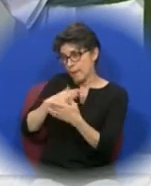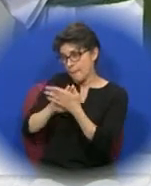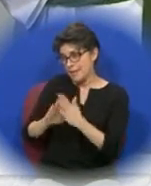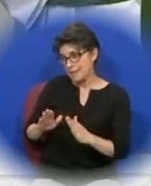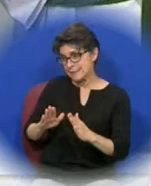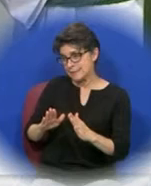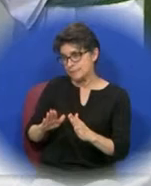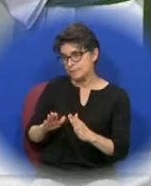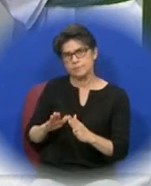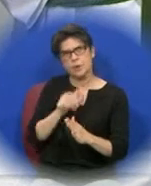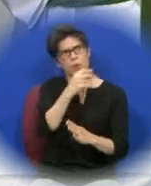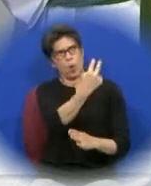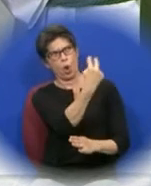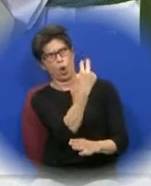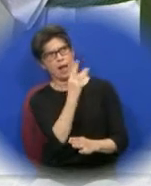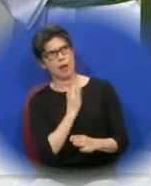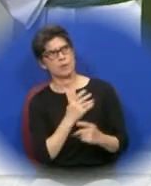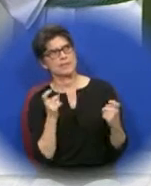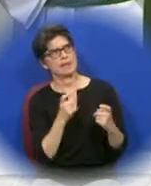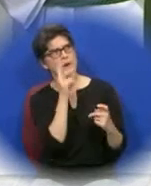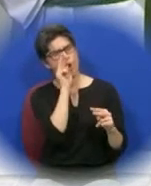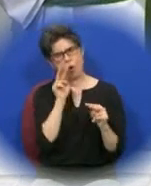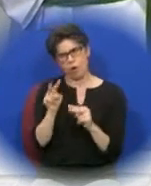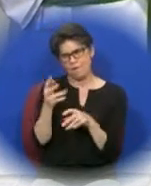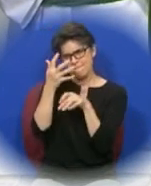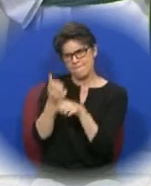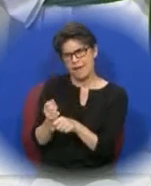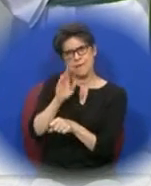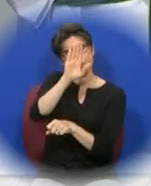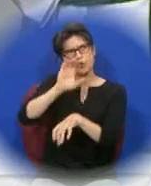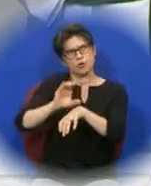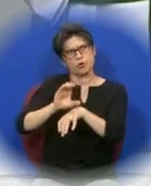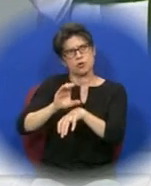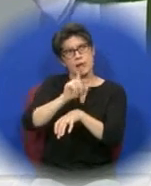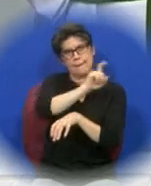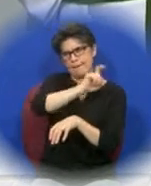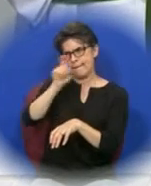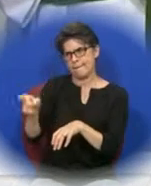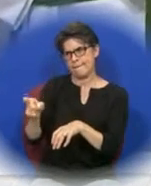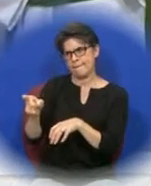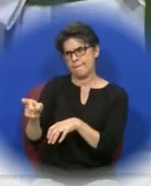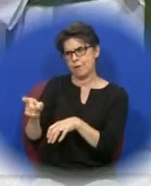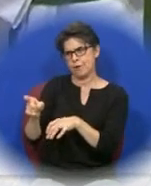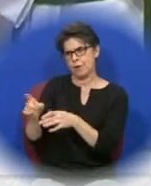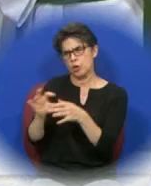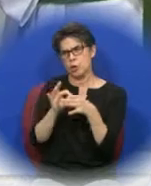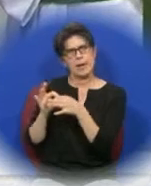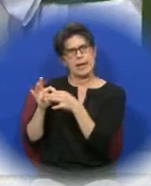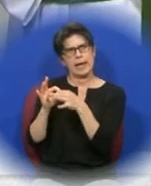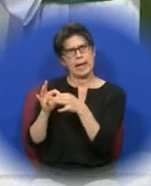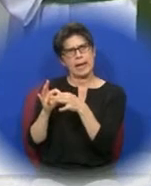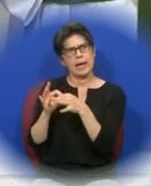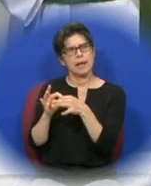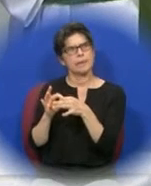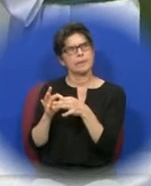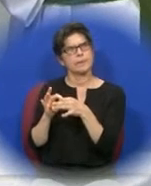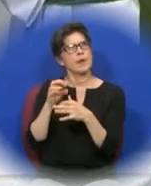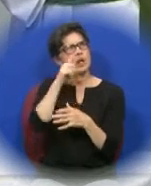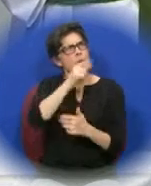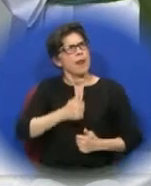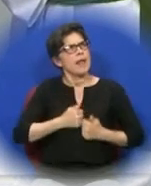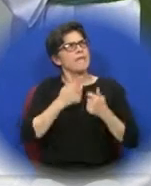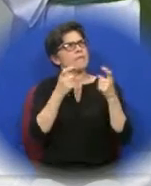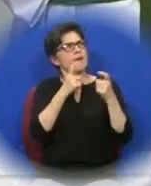I give you," look not on our sins, but on the faith of your church, and graciously grant her peace and unity in accordance with your will, who live and